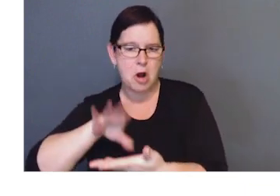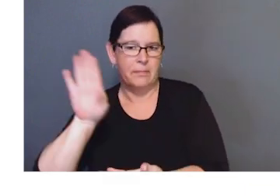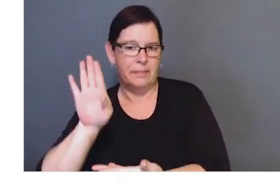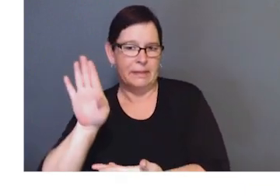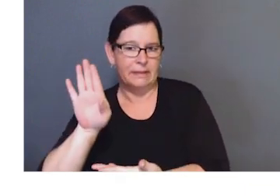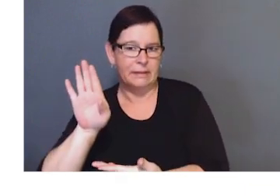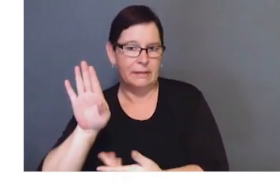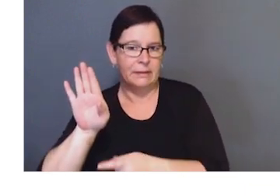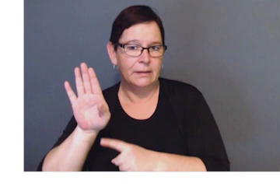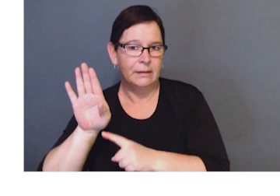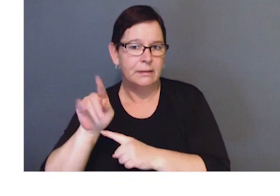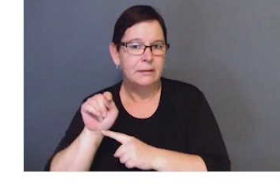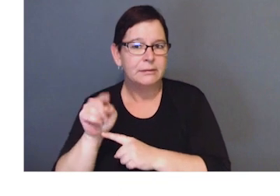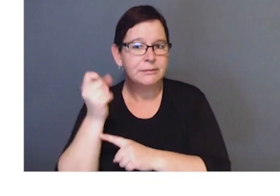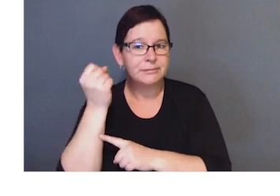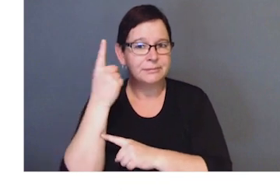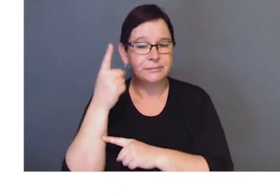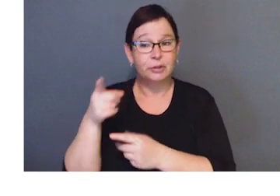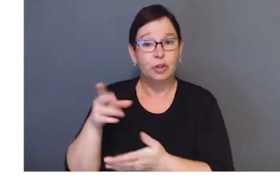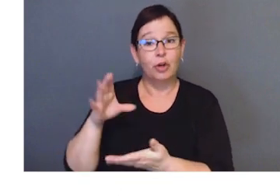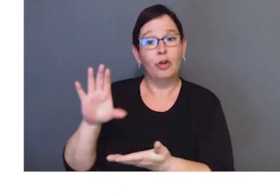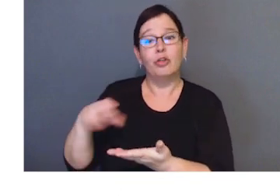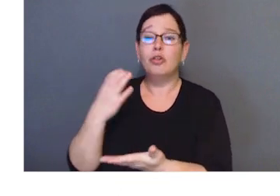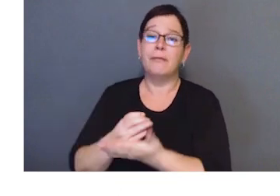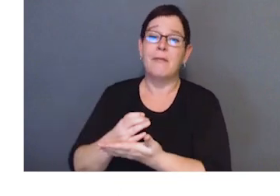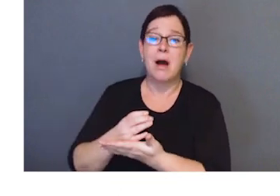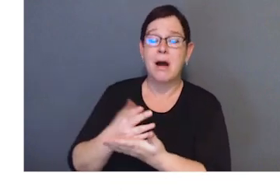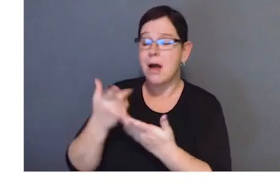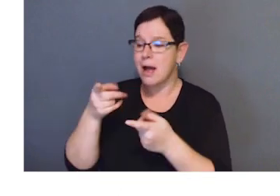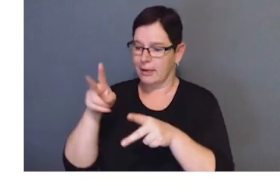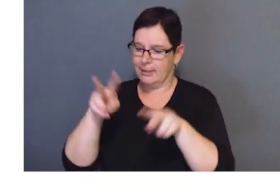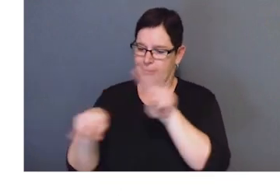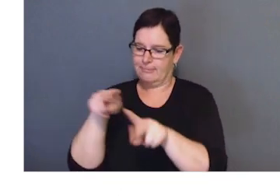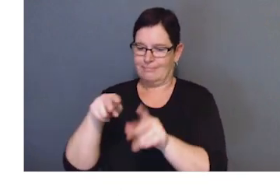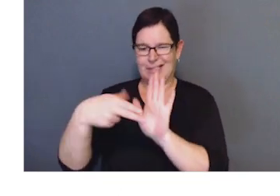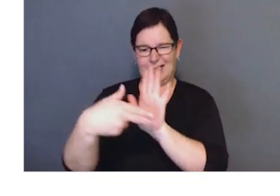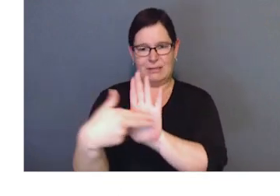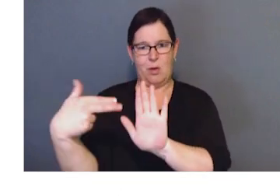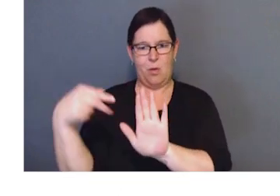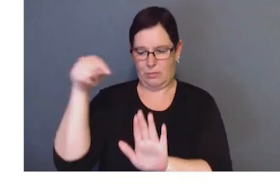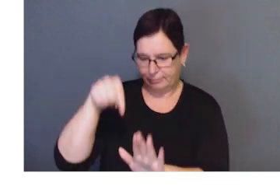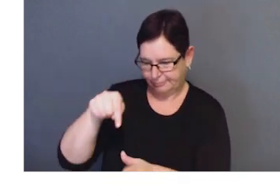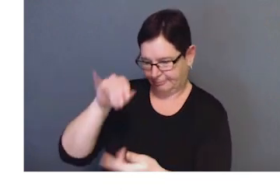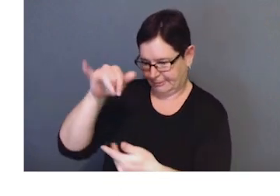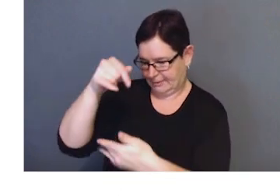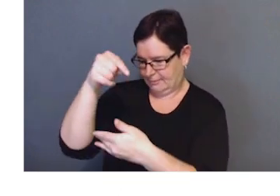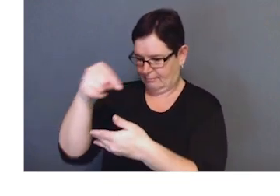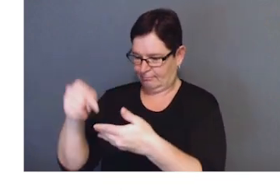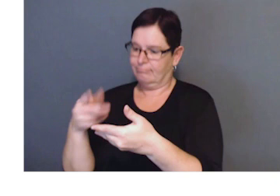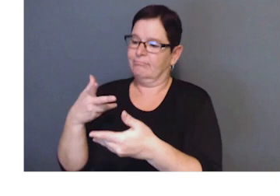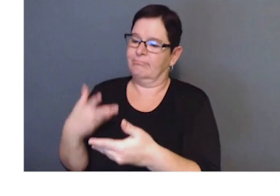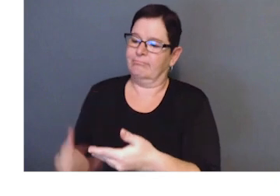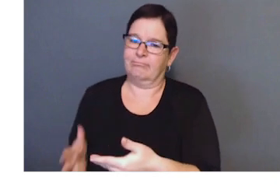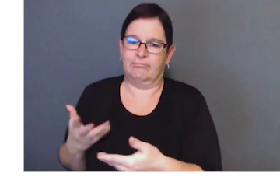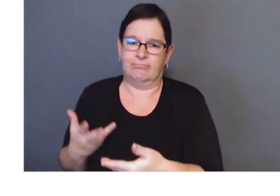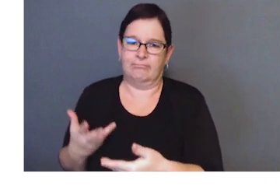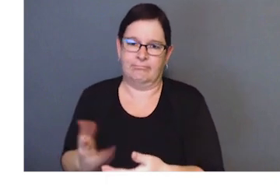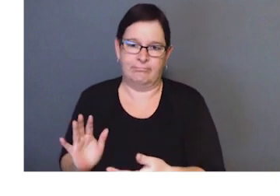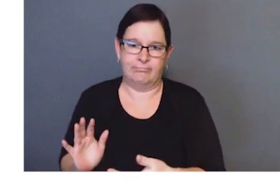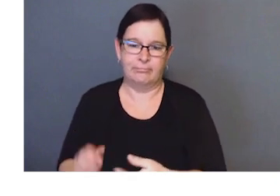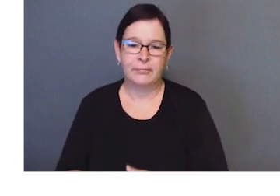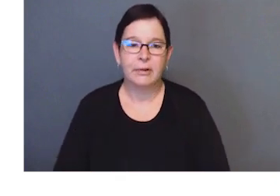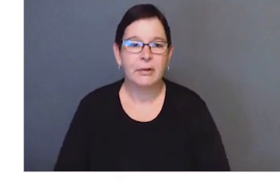categories. For example, an optometrist can certify vision, a